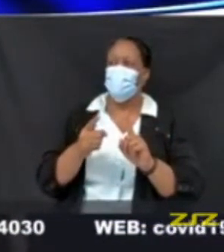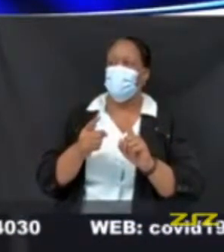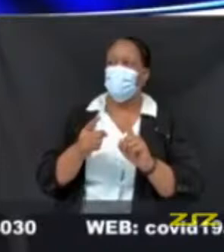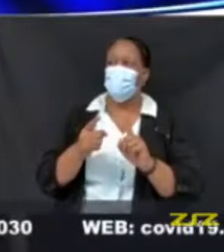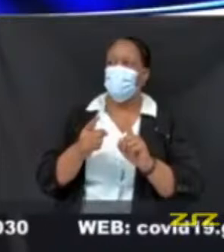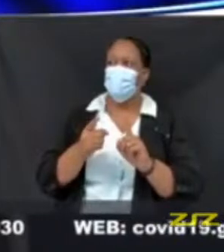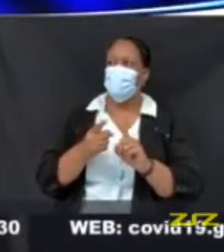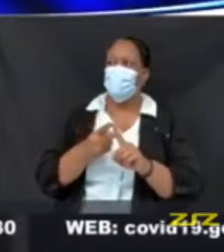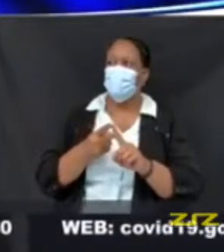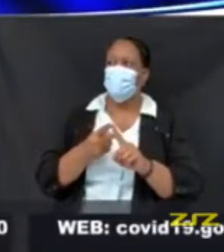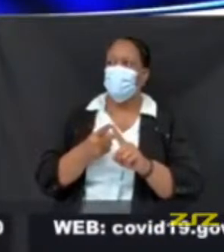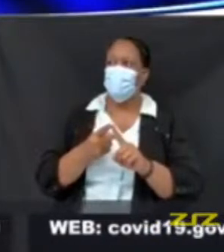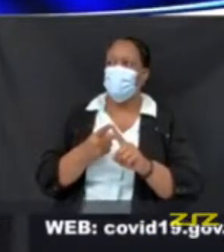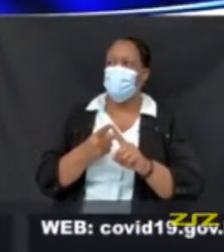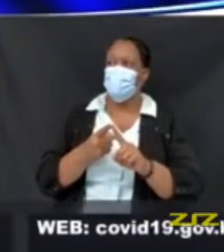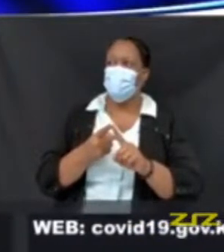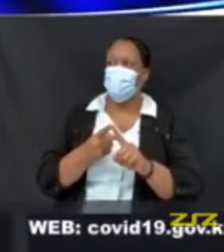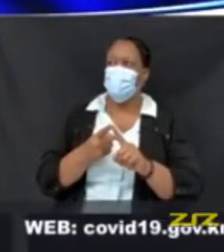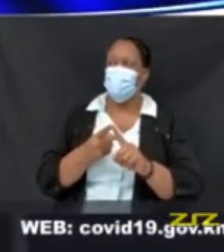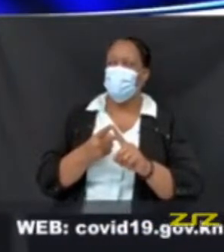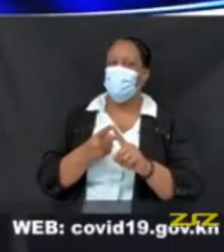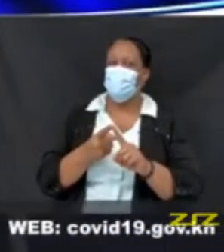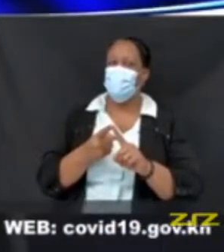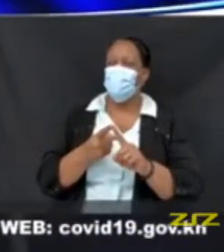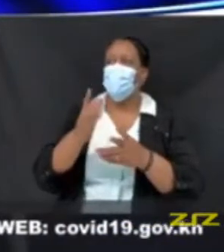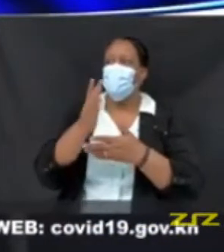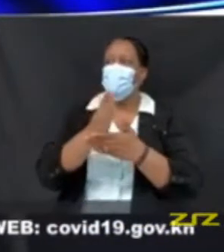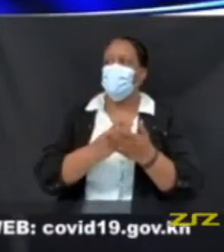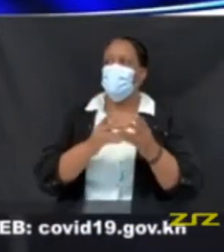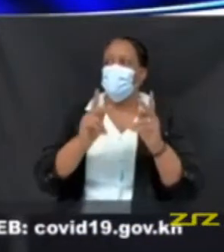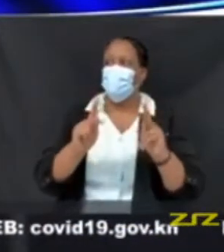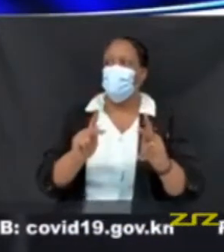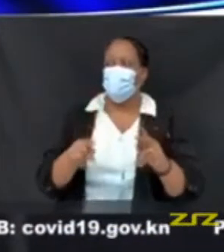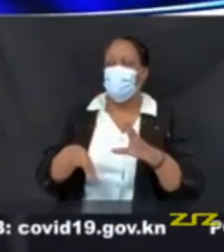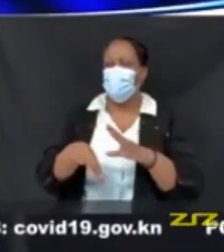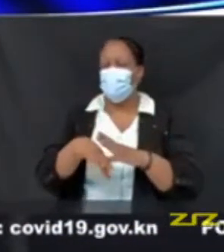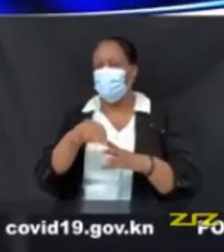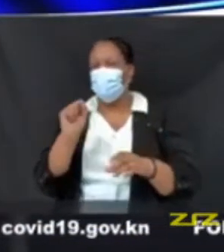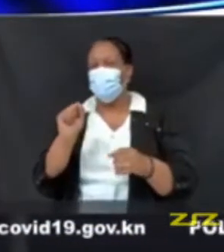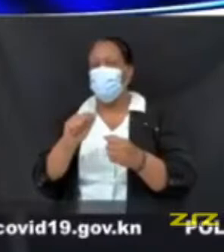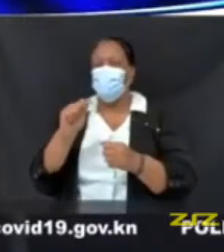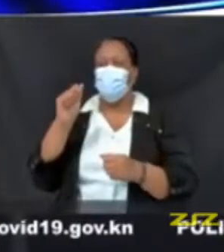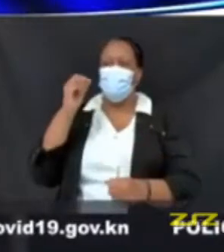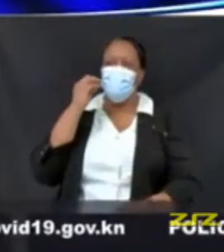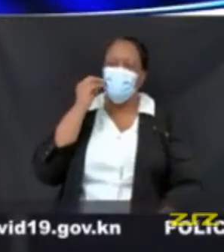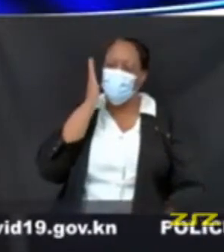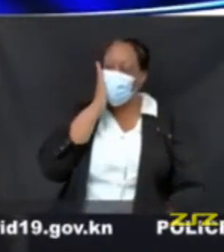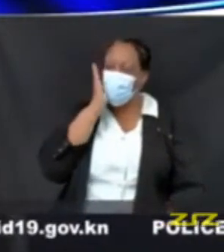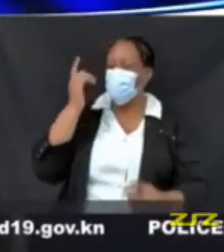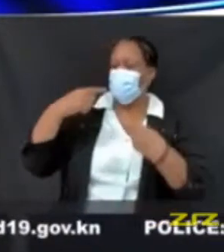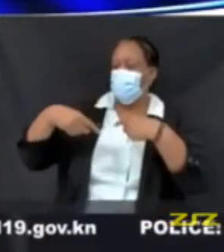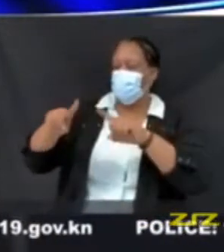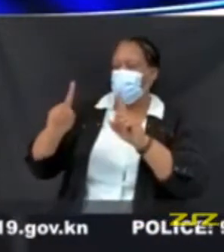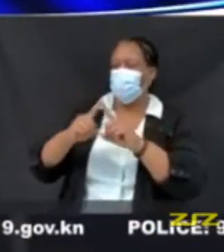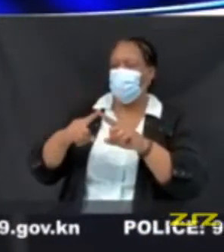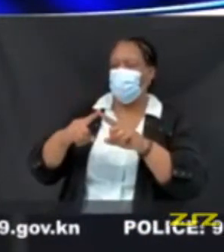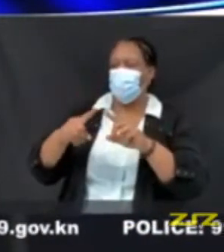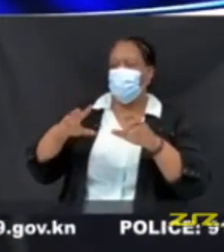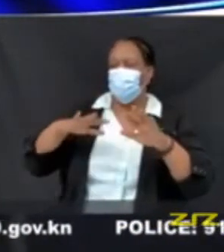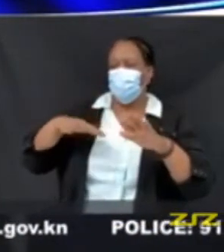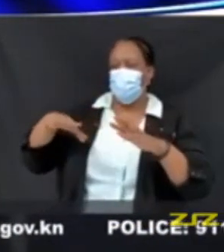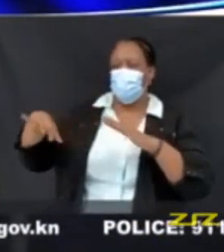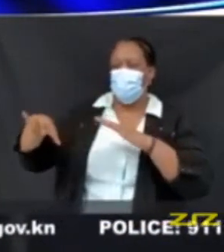their rooms. This is frightening. Can you confirm whether this quarantine breach took place, what was done to bring the offenders